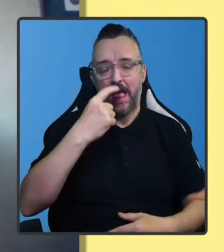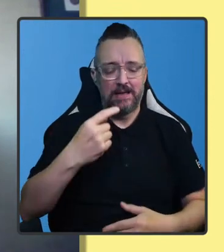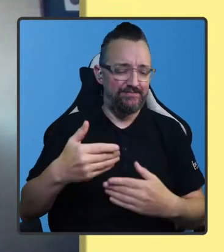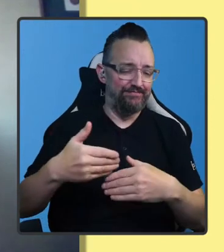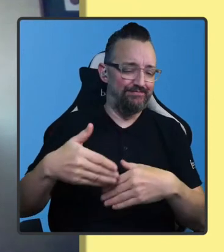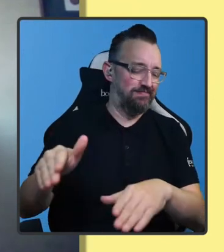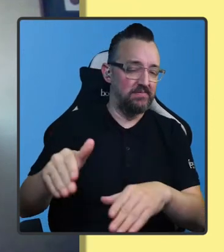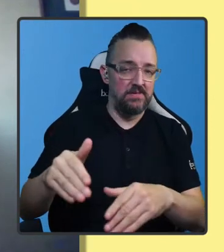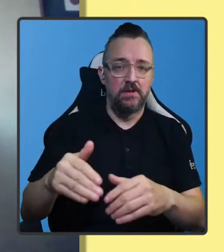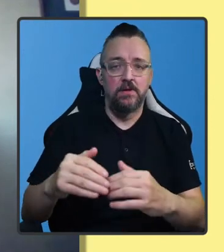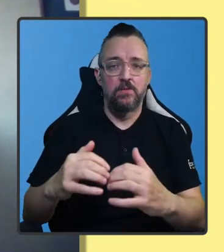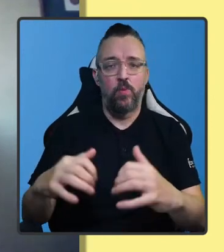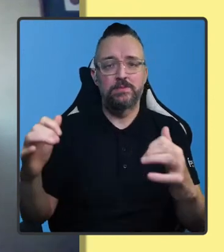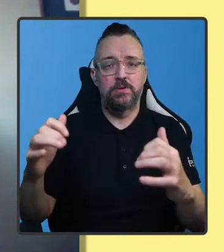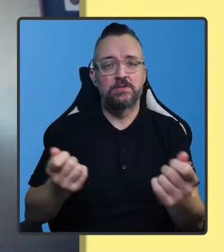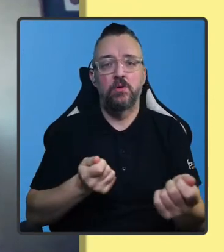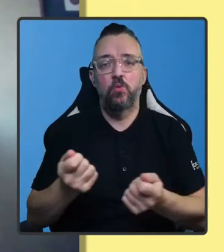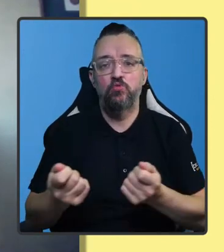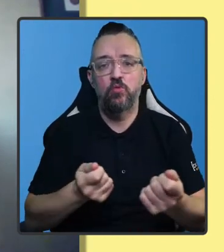control.